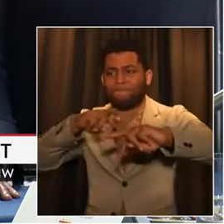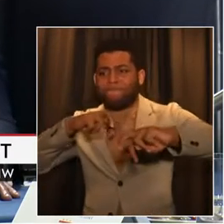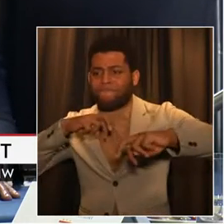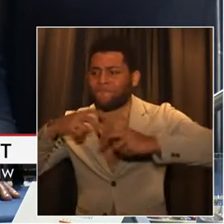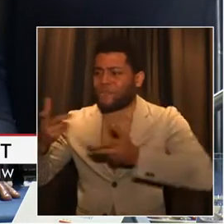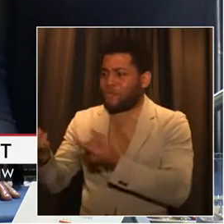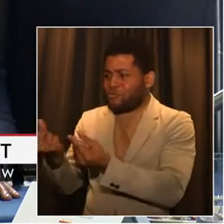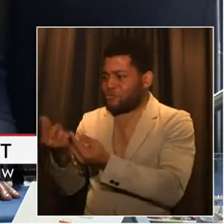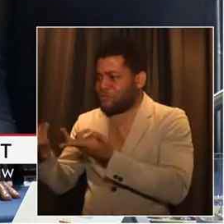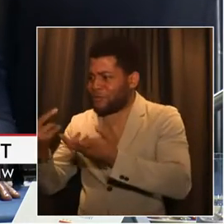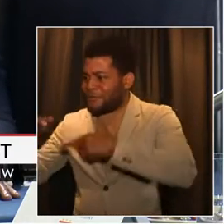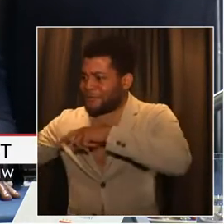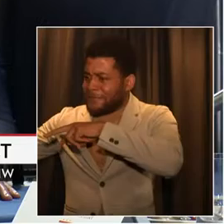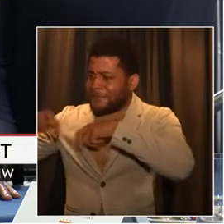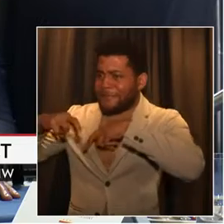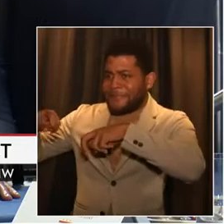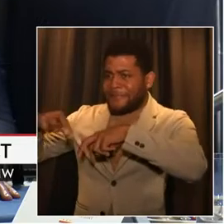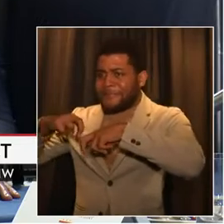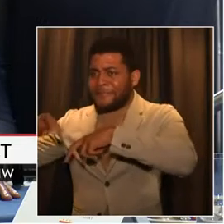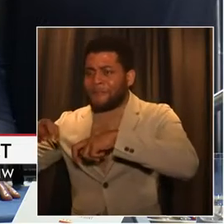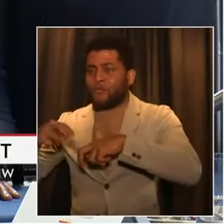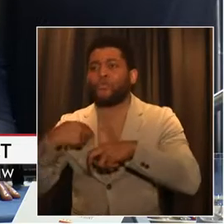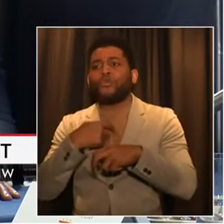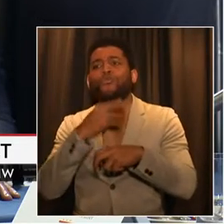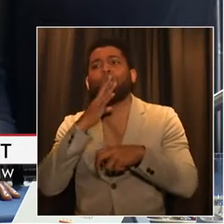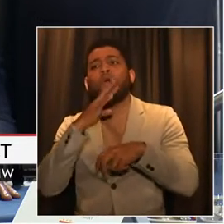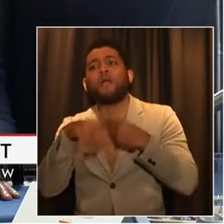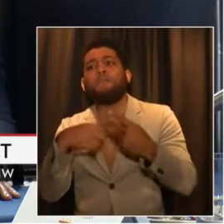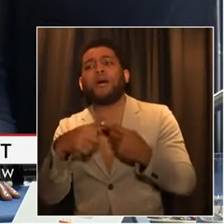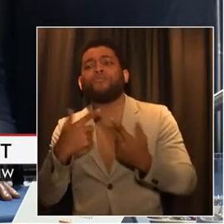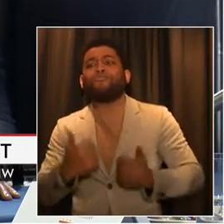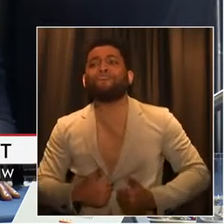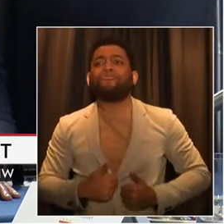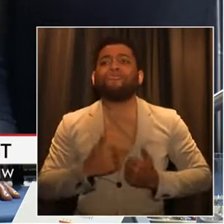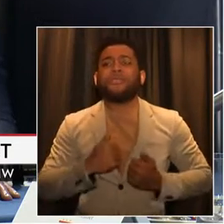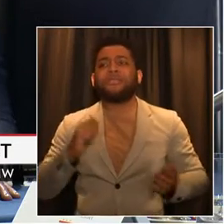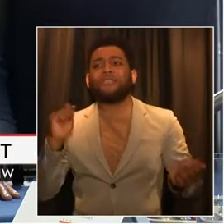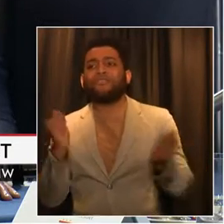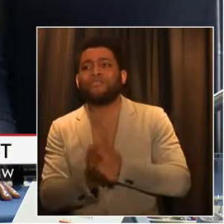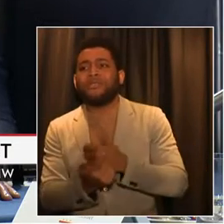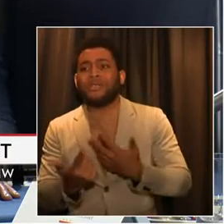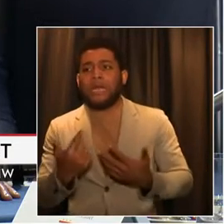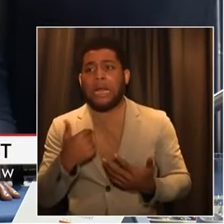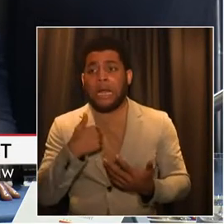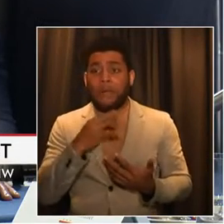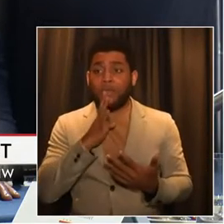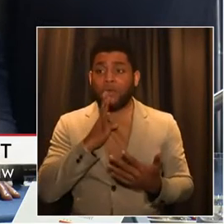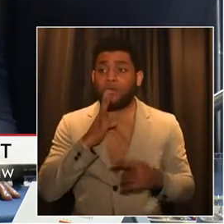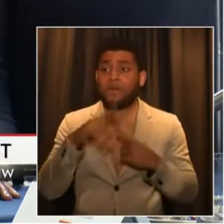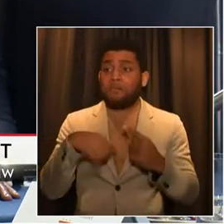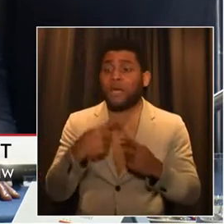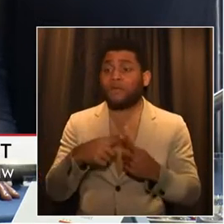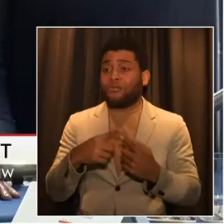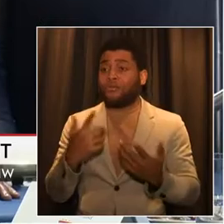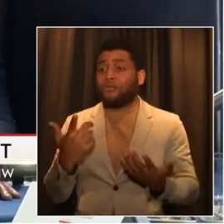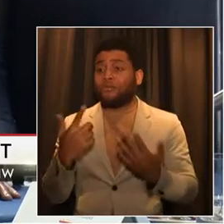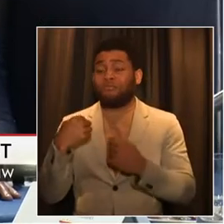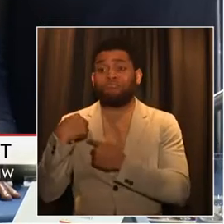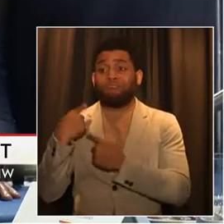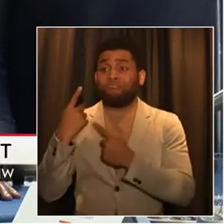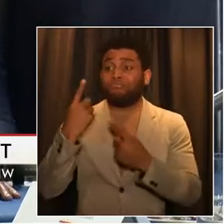to residential conversions and other retrofits since 2016, long before the pandemic, when we had